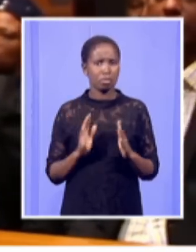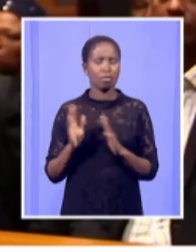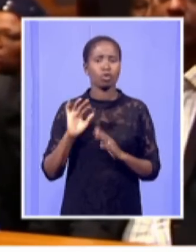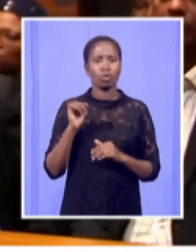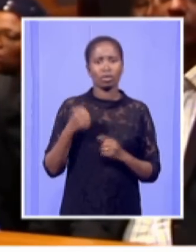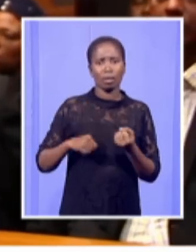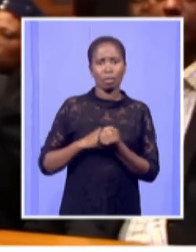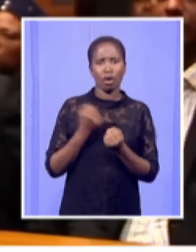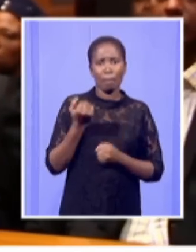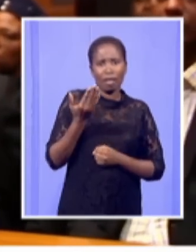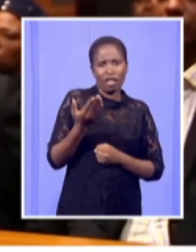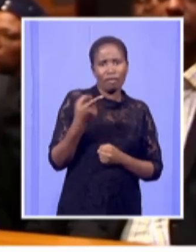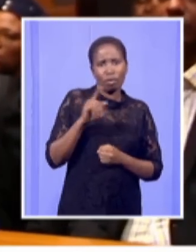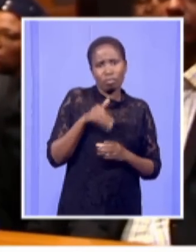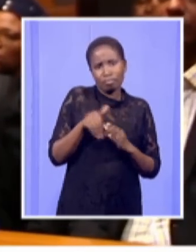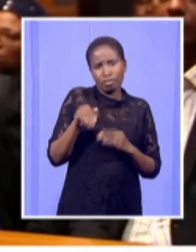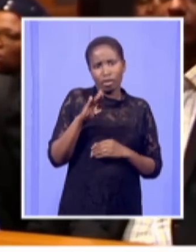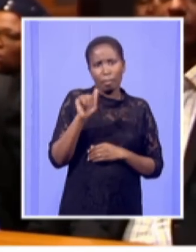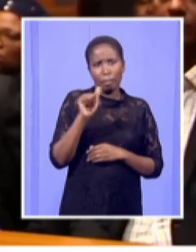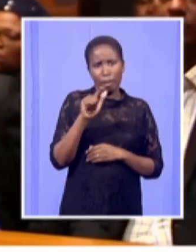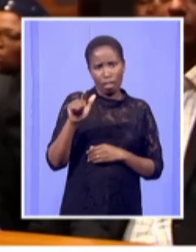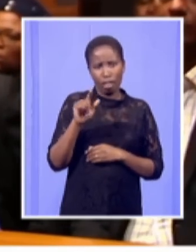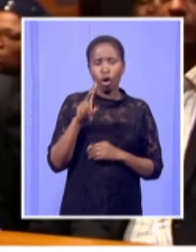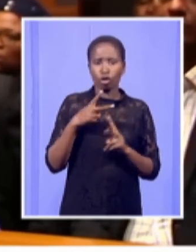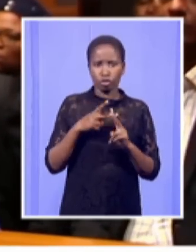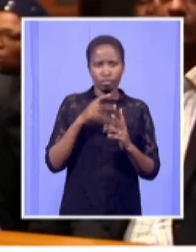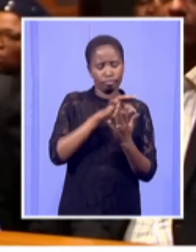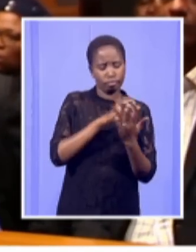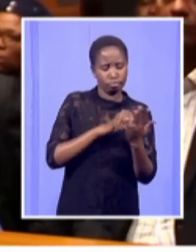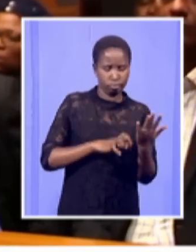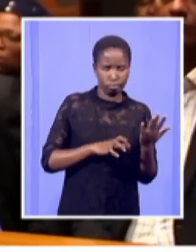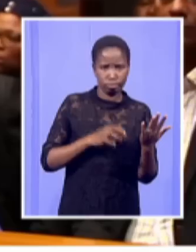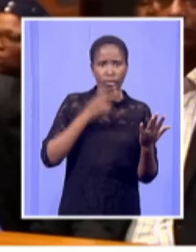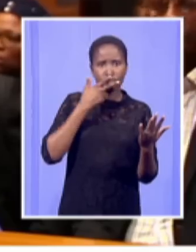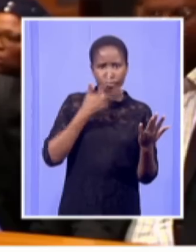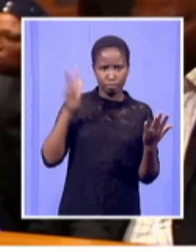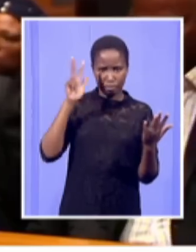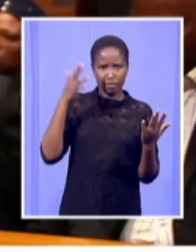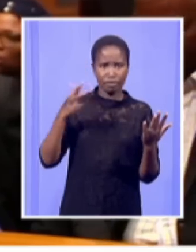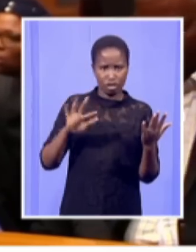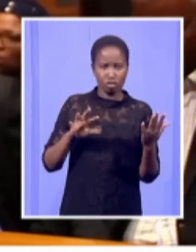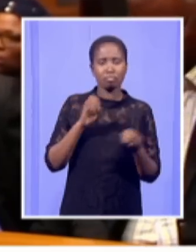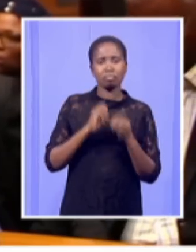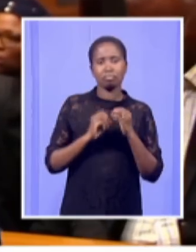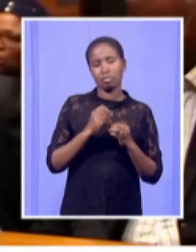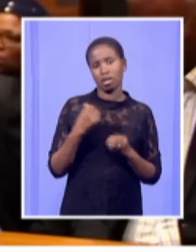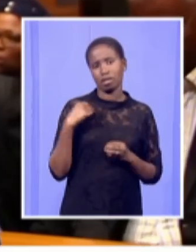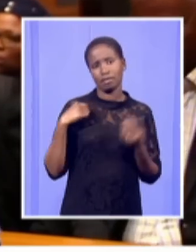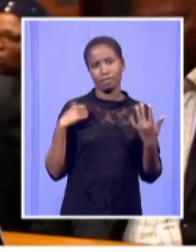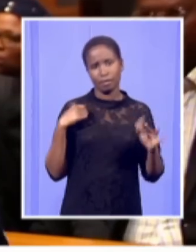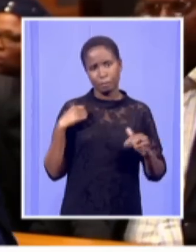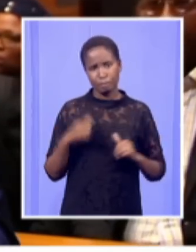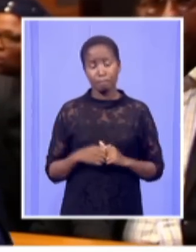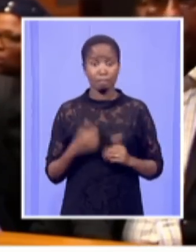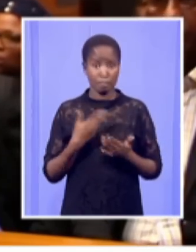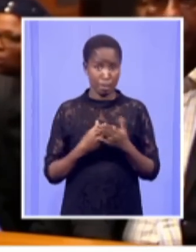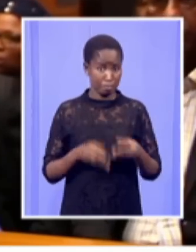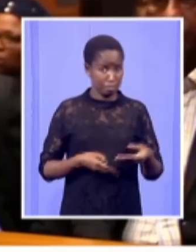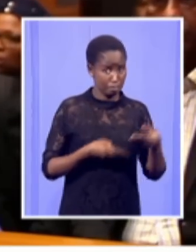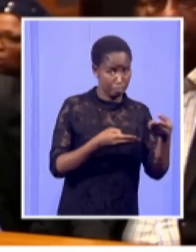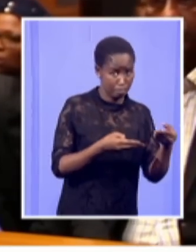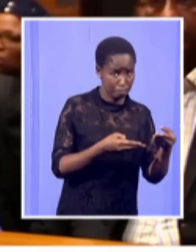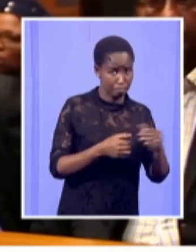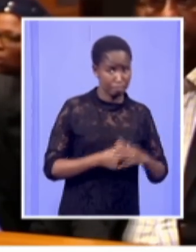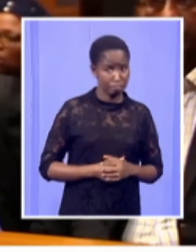for bail an affidavit which was commissioned yesterday. May I beg leave to hand that up to Your